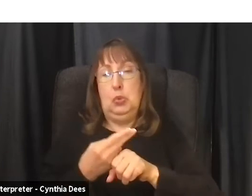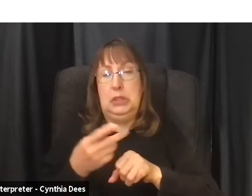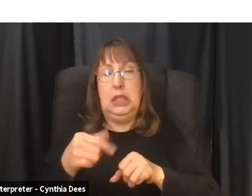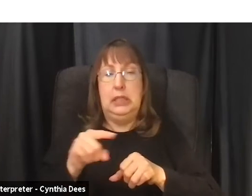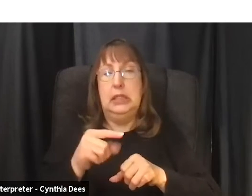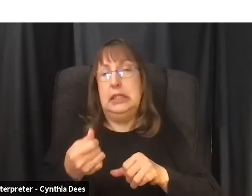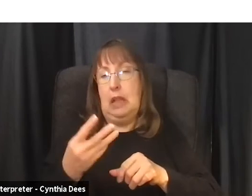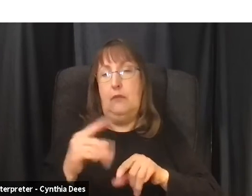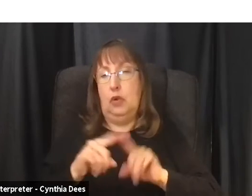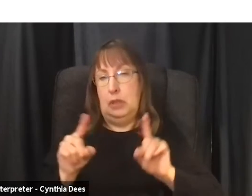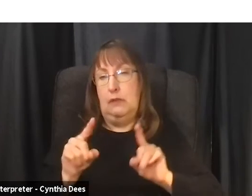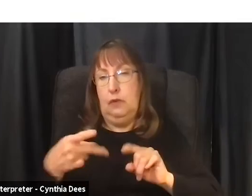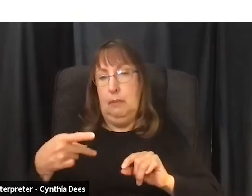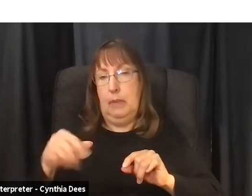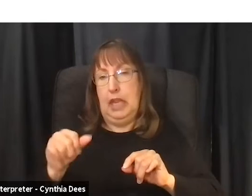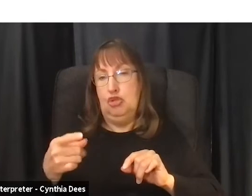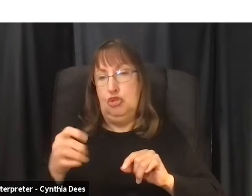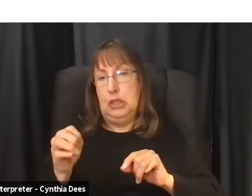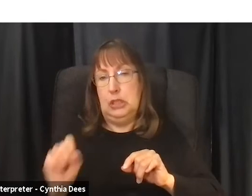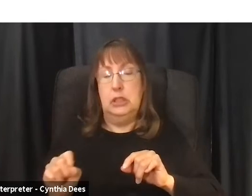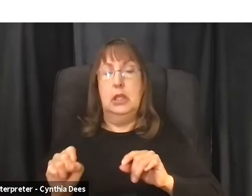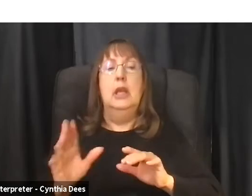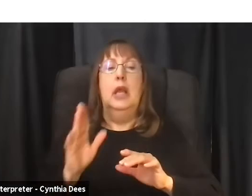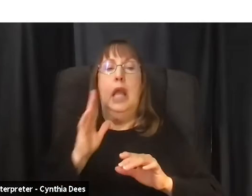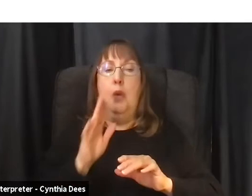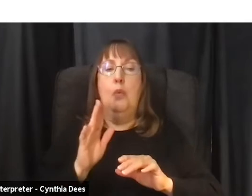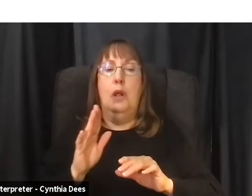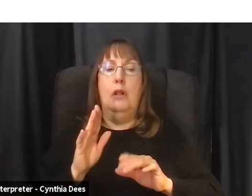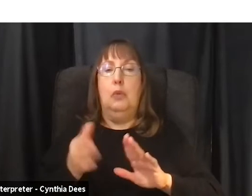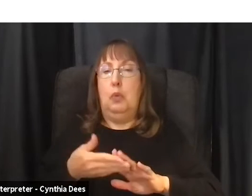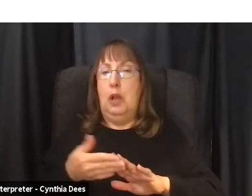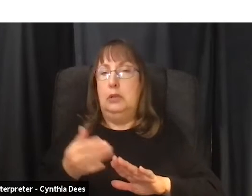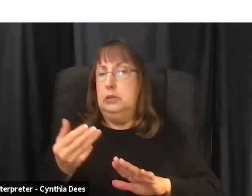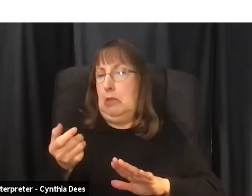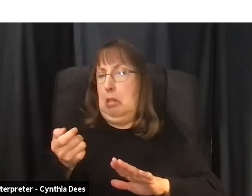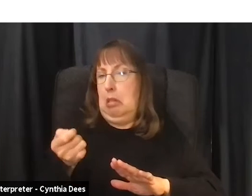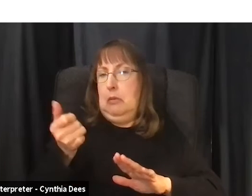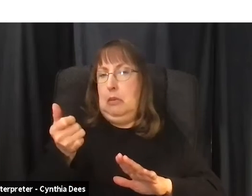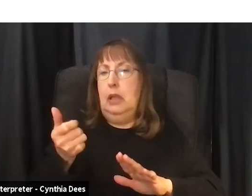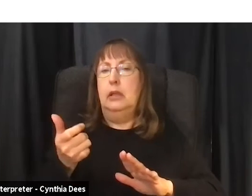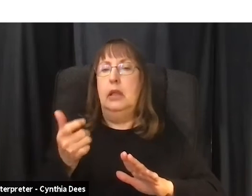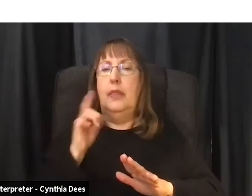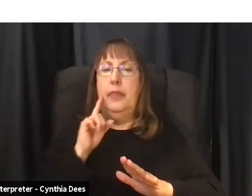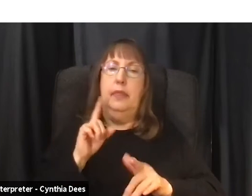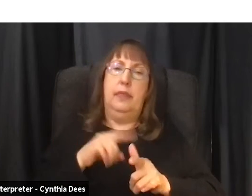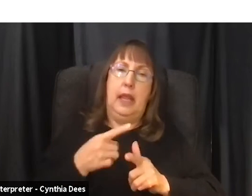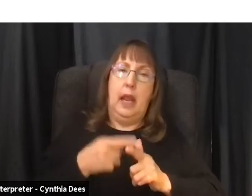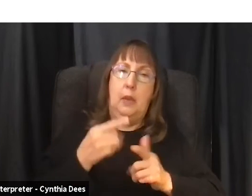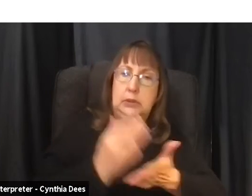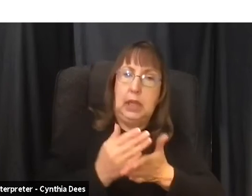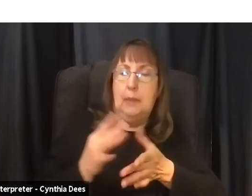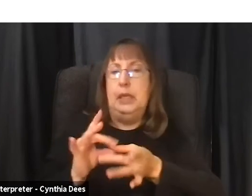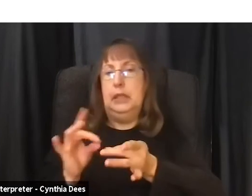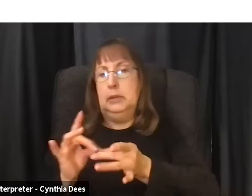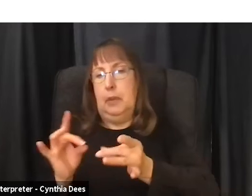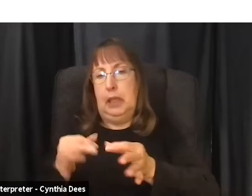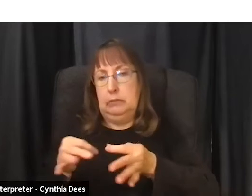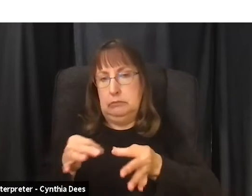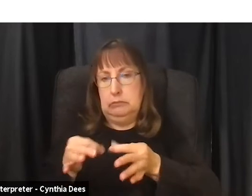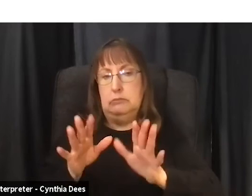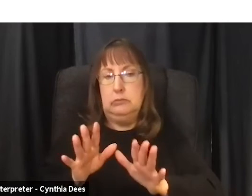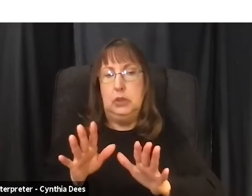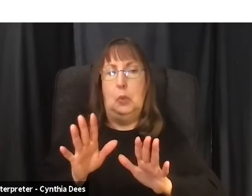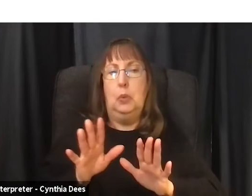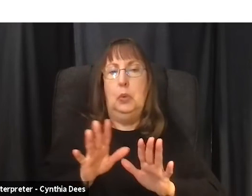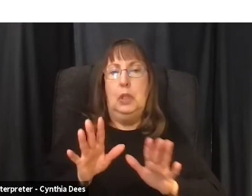pages. And I'm going to run a little bit of it, stop and explain, and then I will continue on.